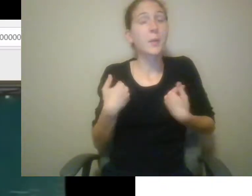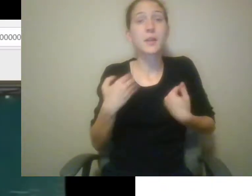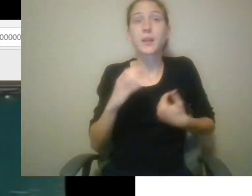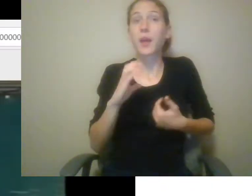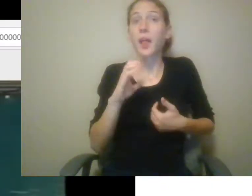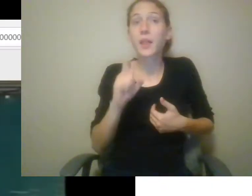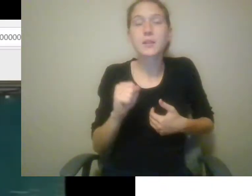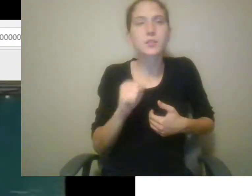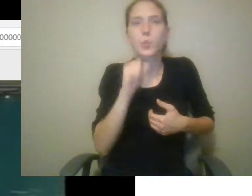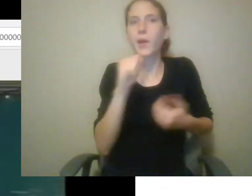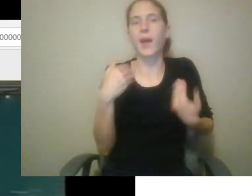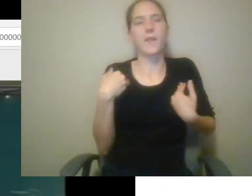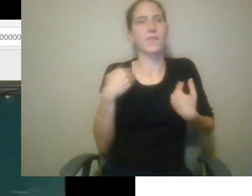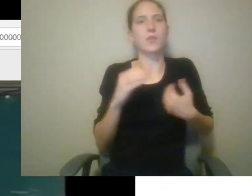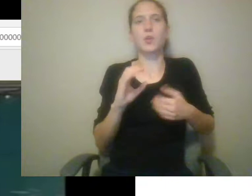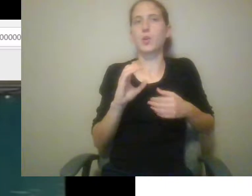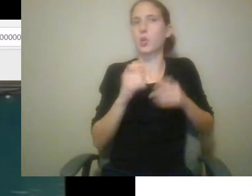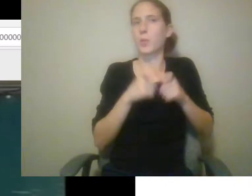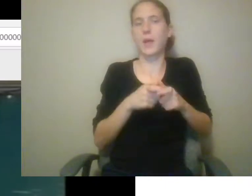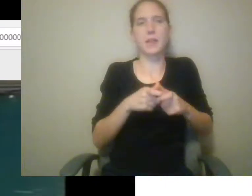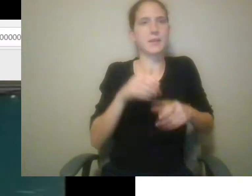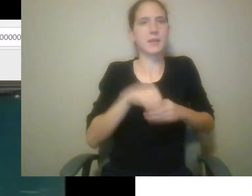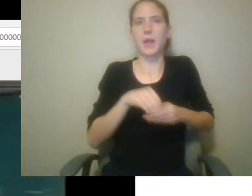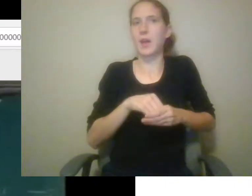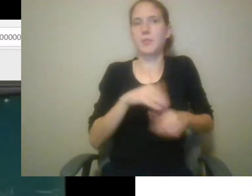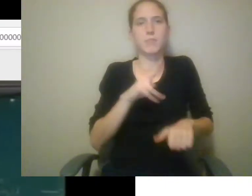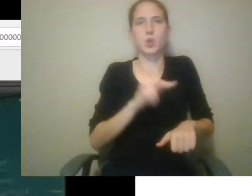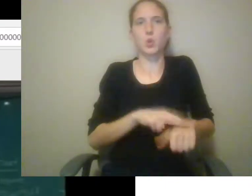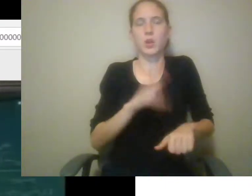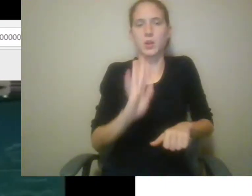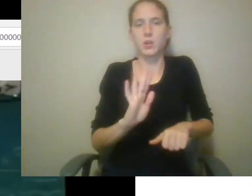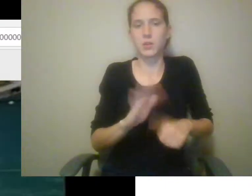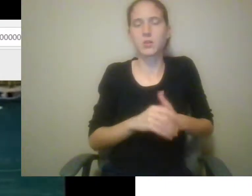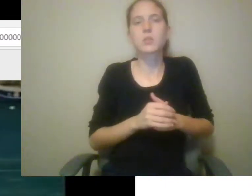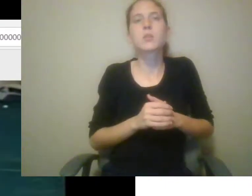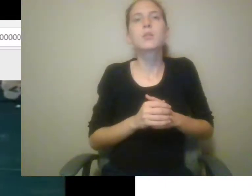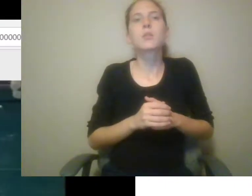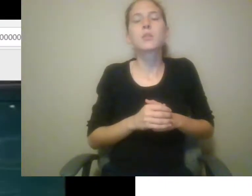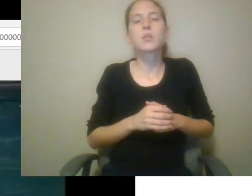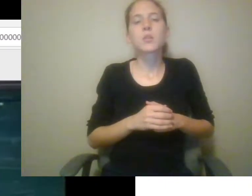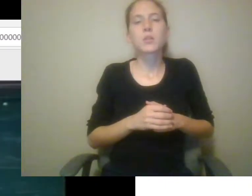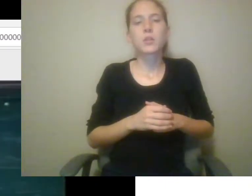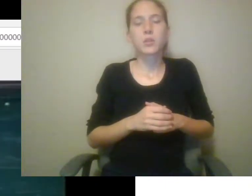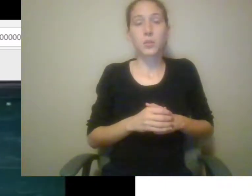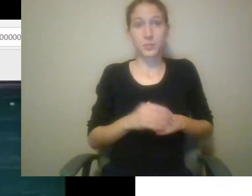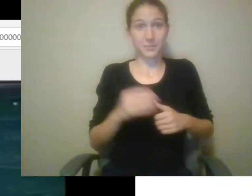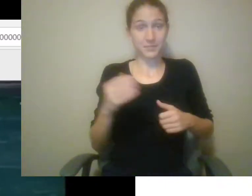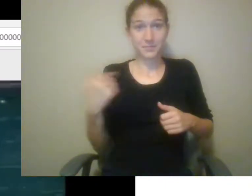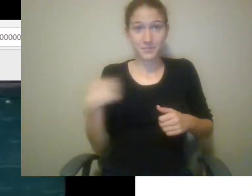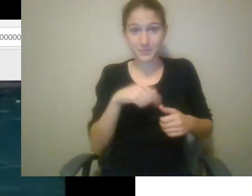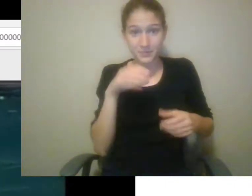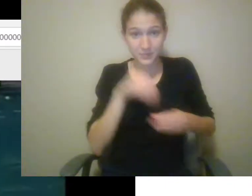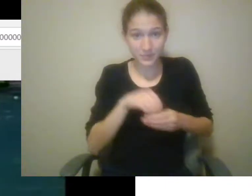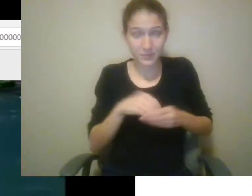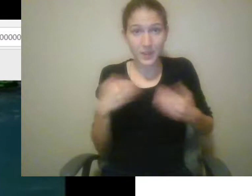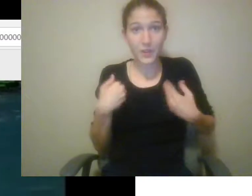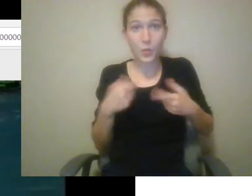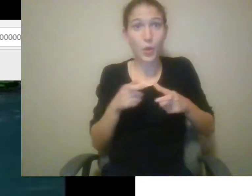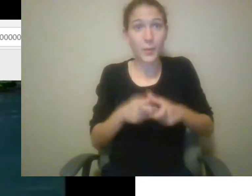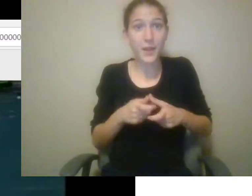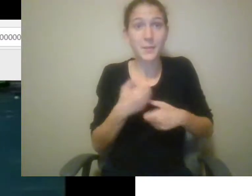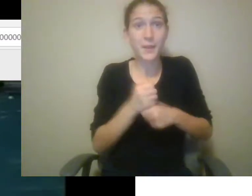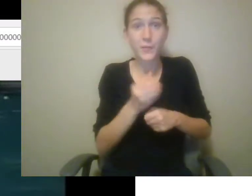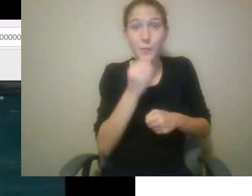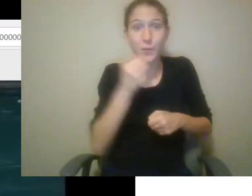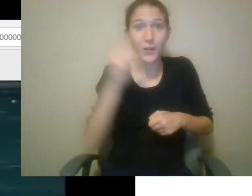We get them from places, but we don't use chloroplast. All right, we don't have this chloroplast in our cells that can make our own food.